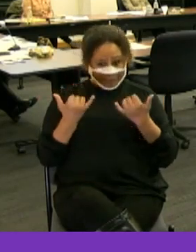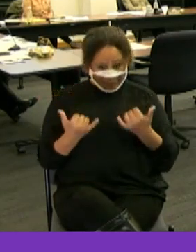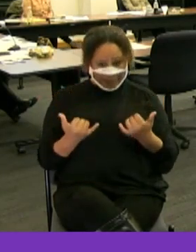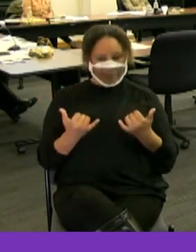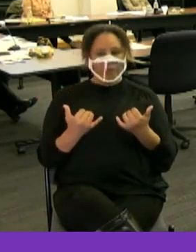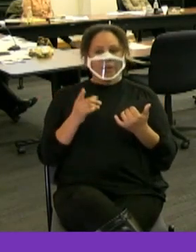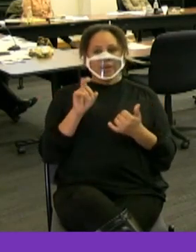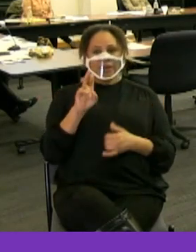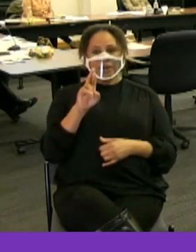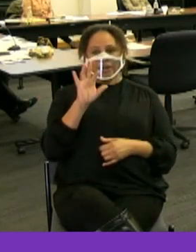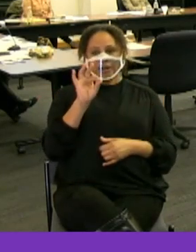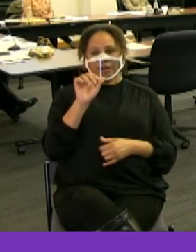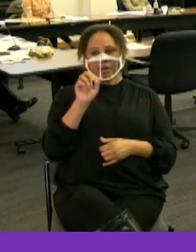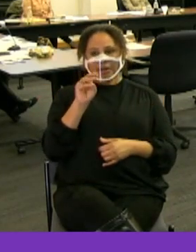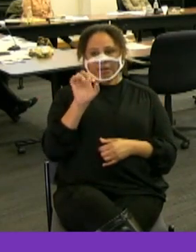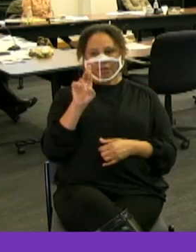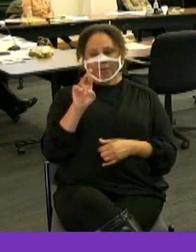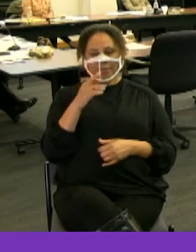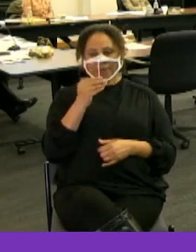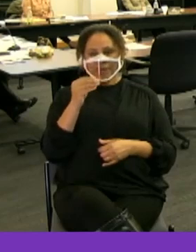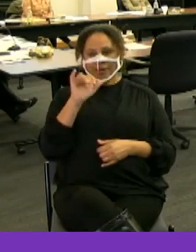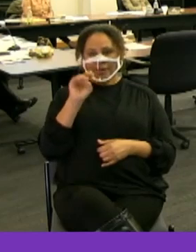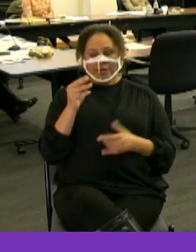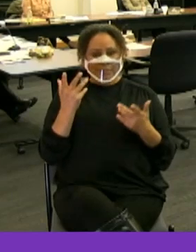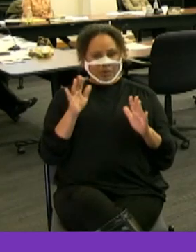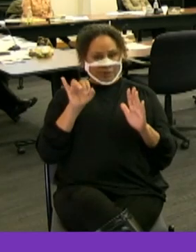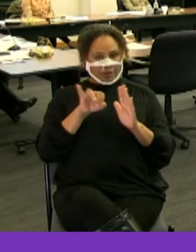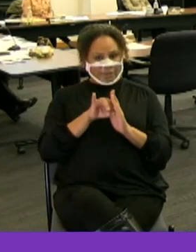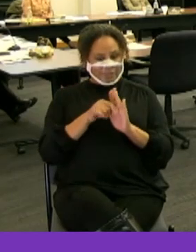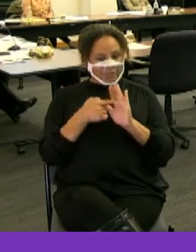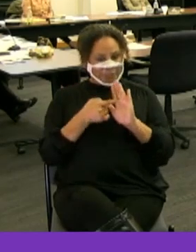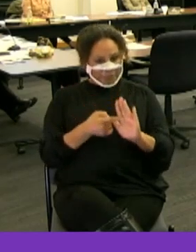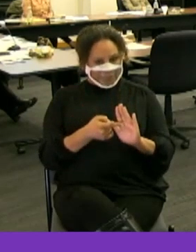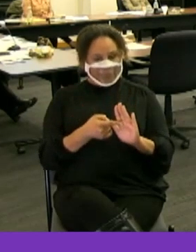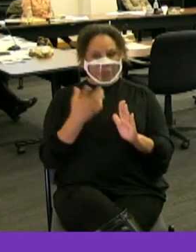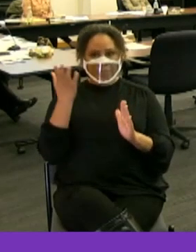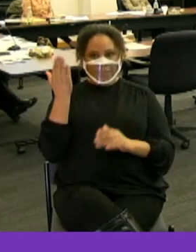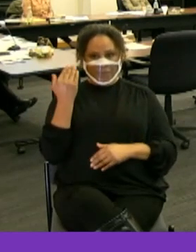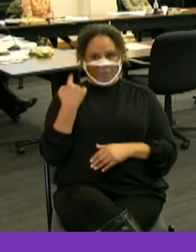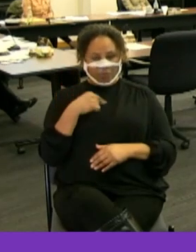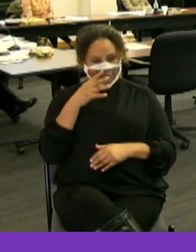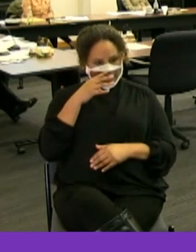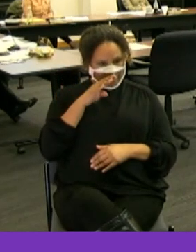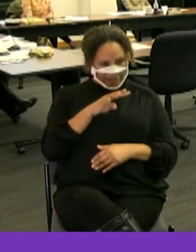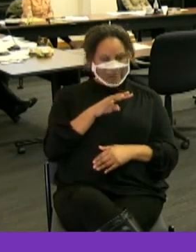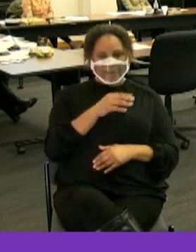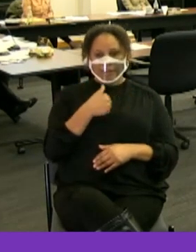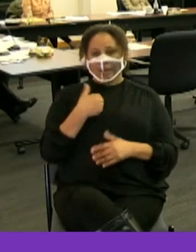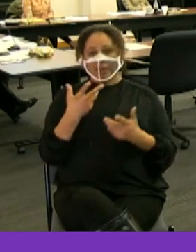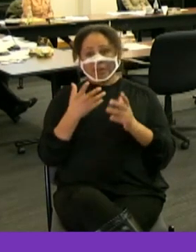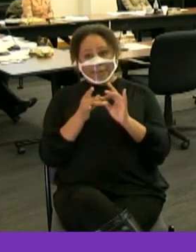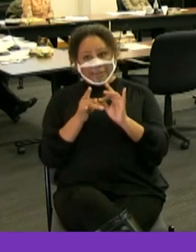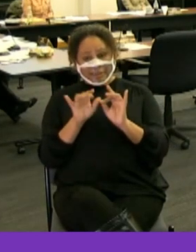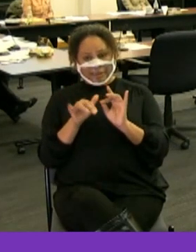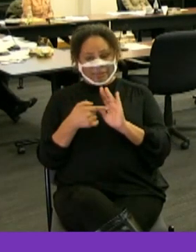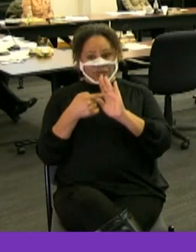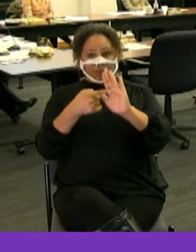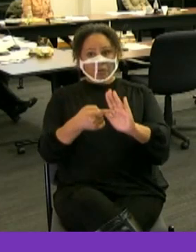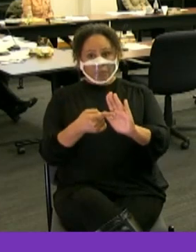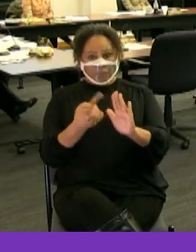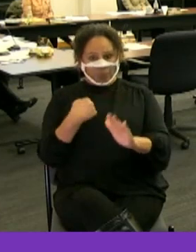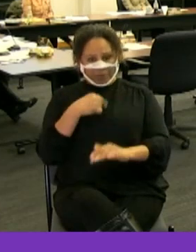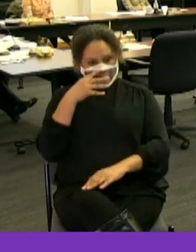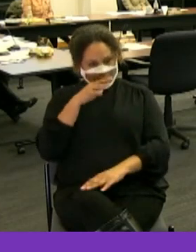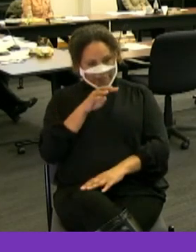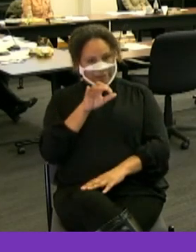Farmer and Jim Sir has identified that was showing last time that we neglected, and I want to say that it showed that